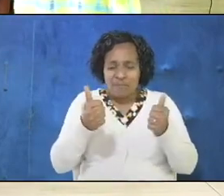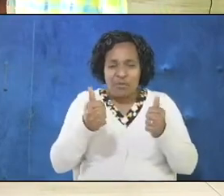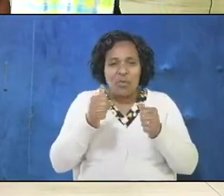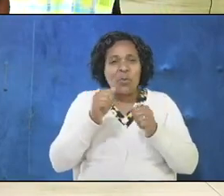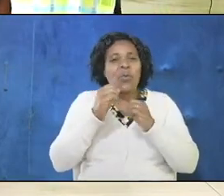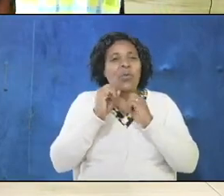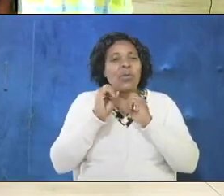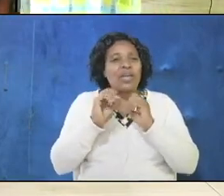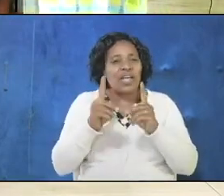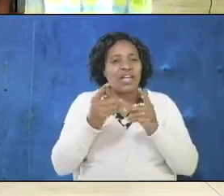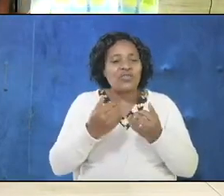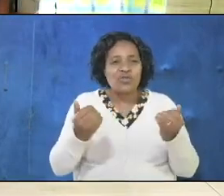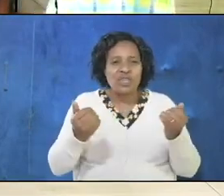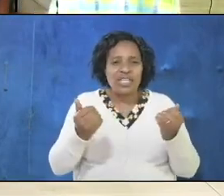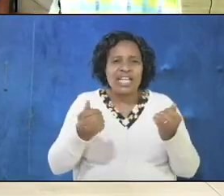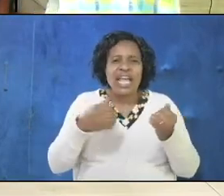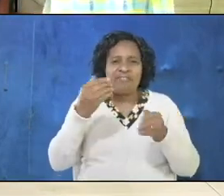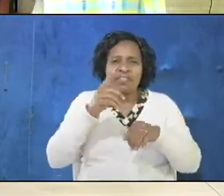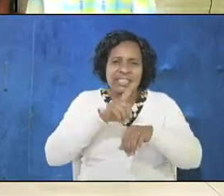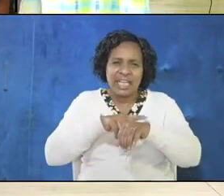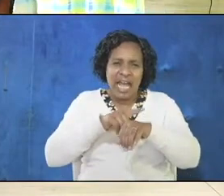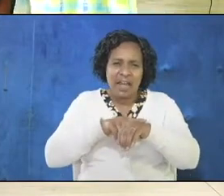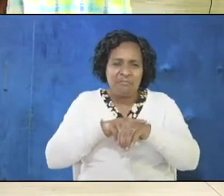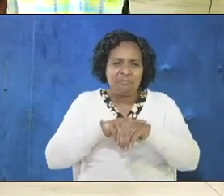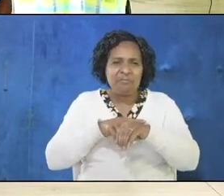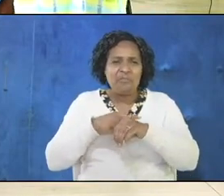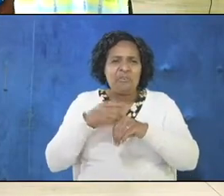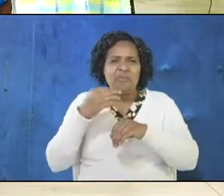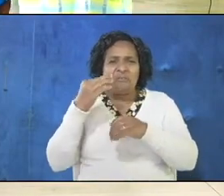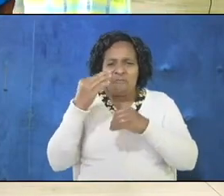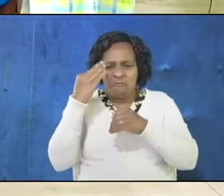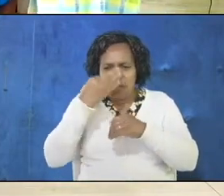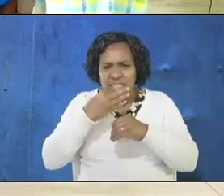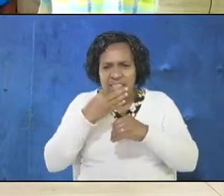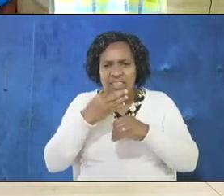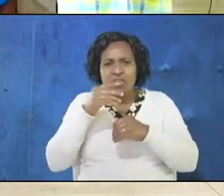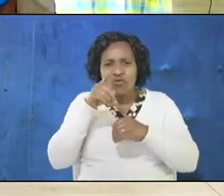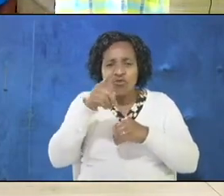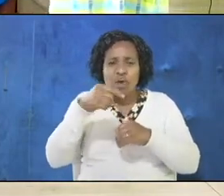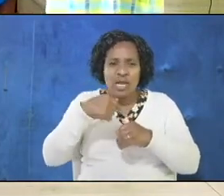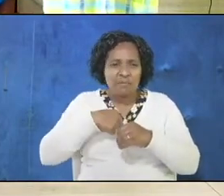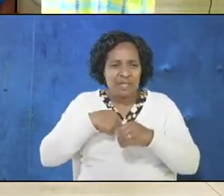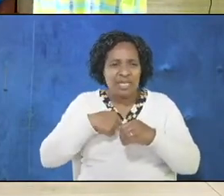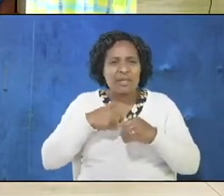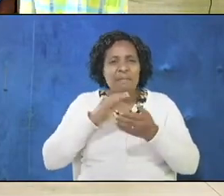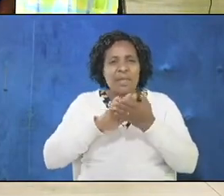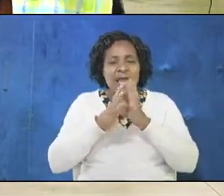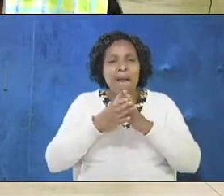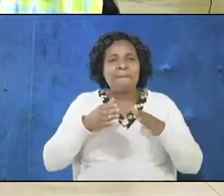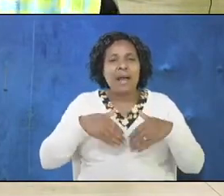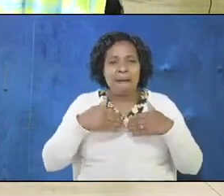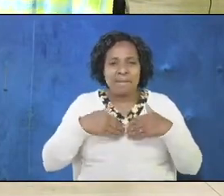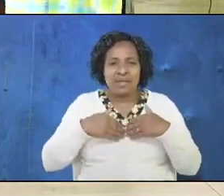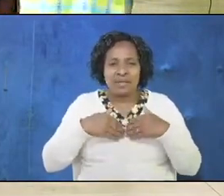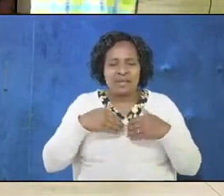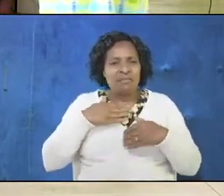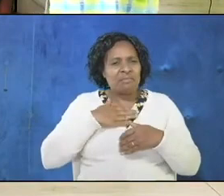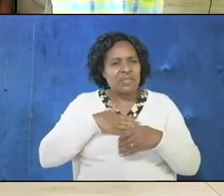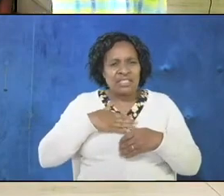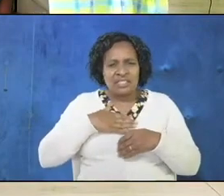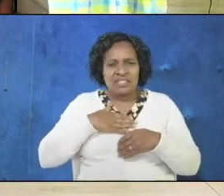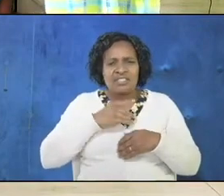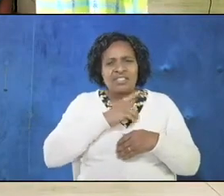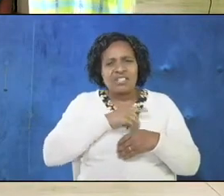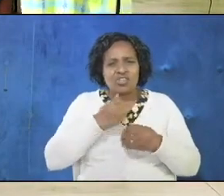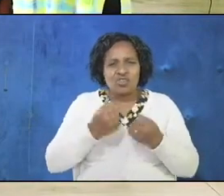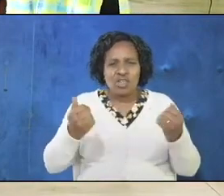Children, and every pain that Jesus felt, he felt so that you and me will be happy. And that, dear children, is how he